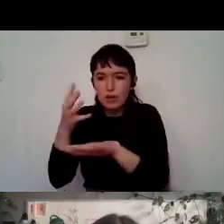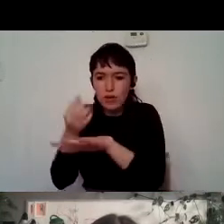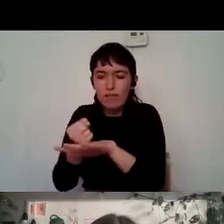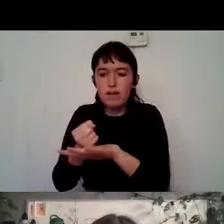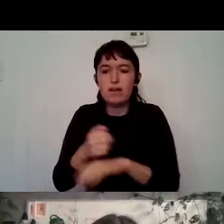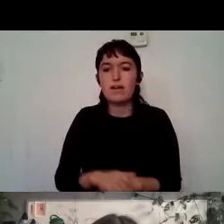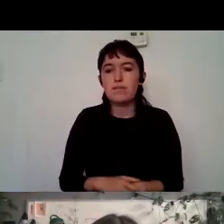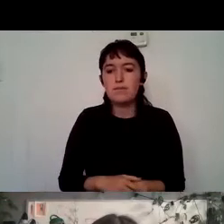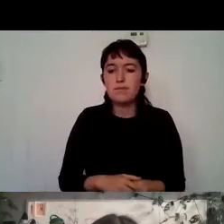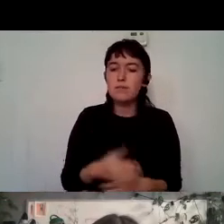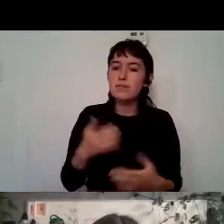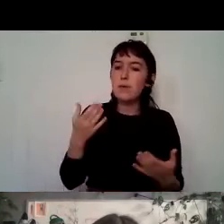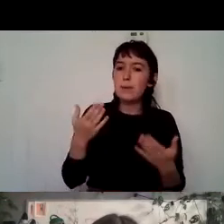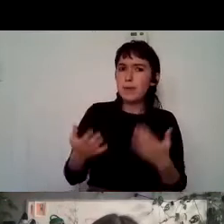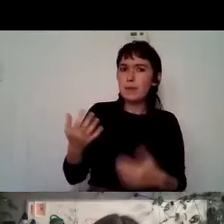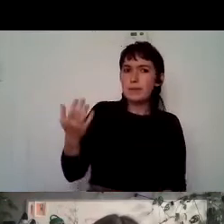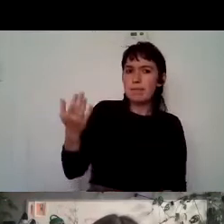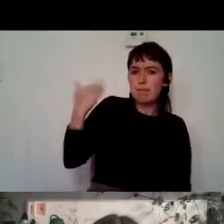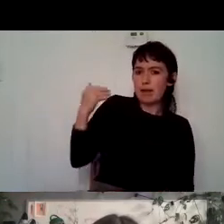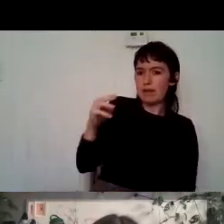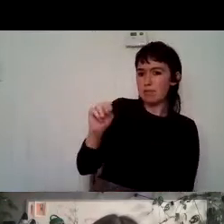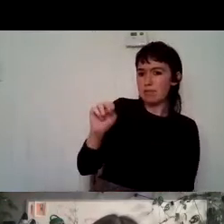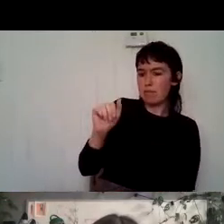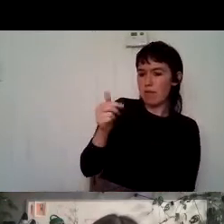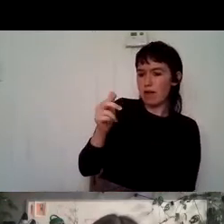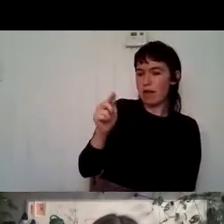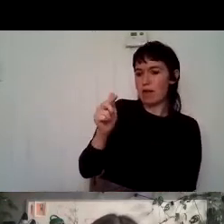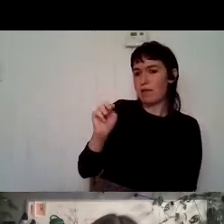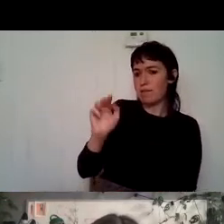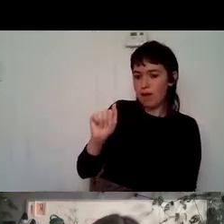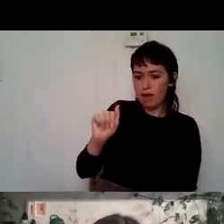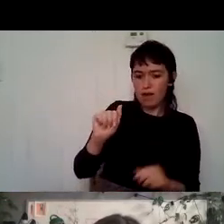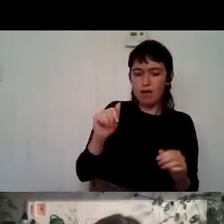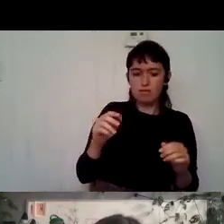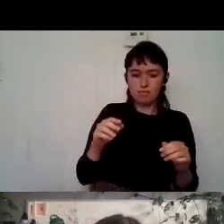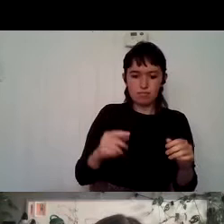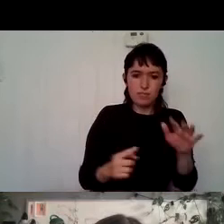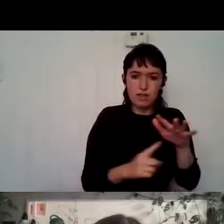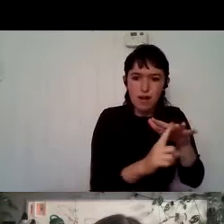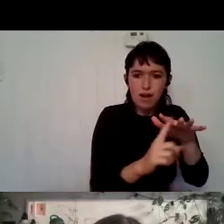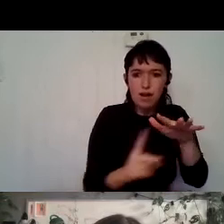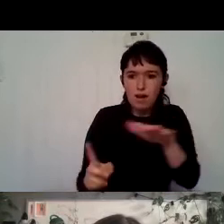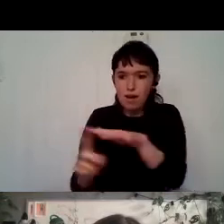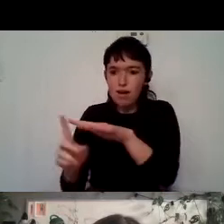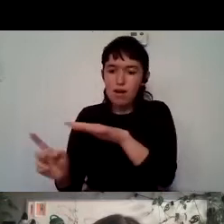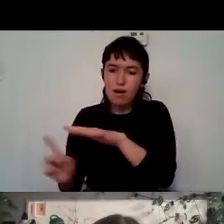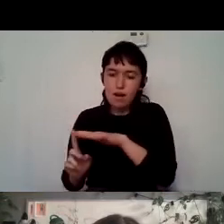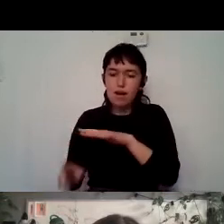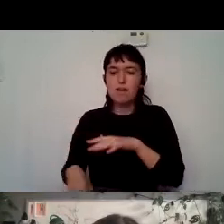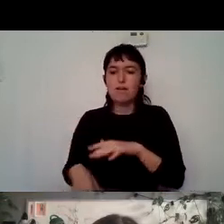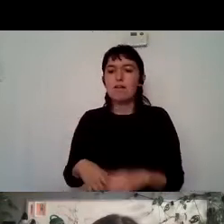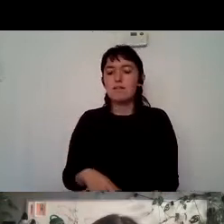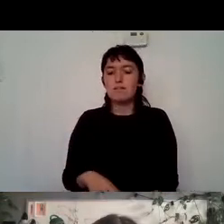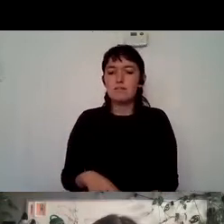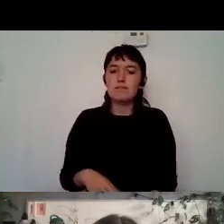maybe in the past, magma came through here and then it solidified. Or for example, we can measure and here the gravity is